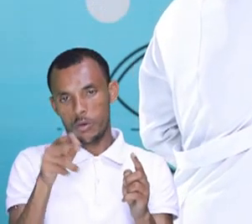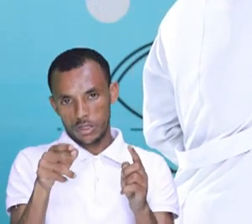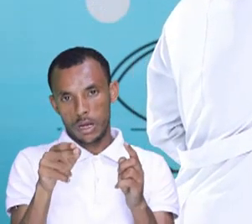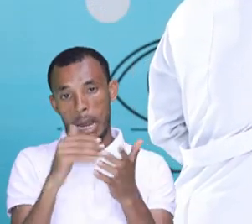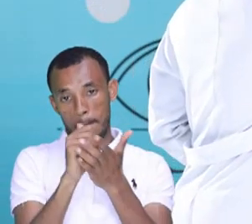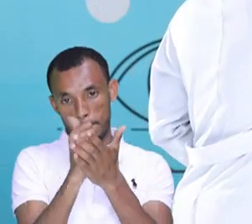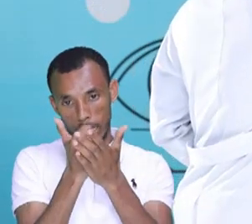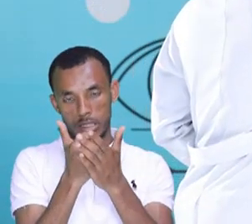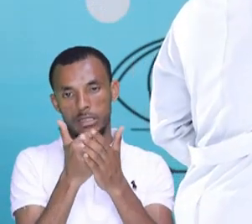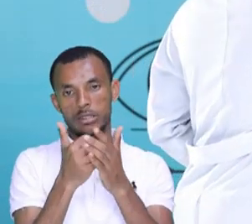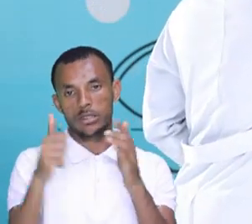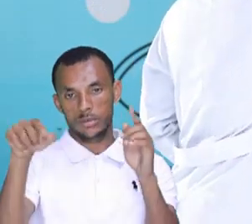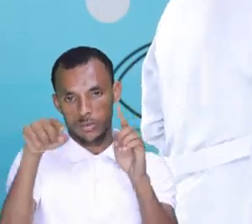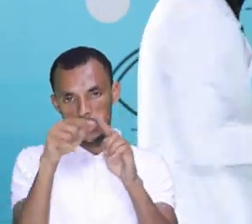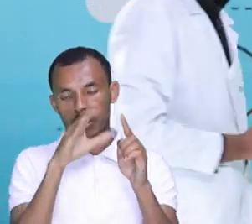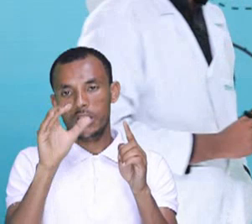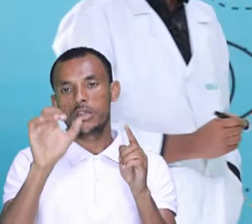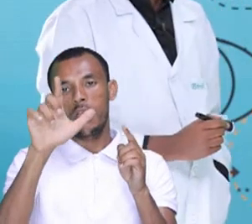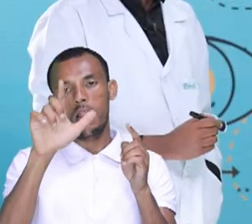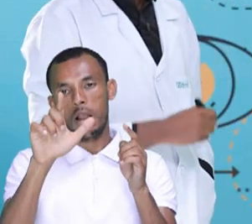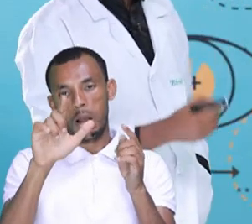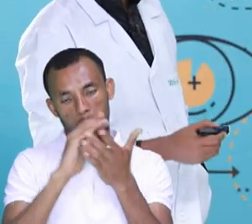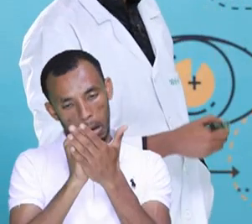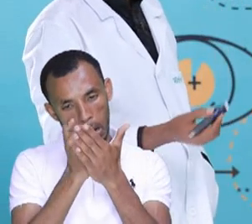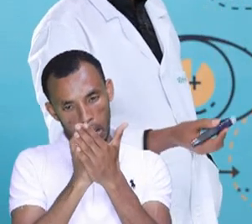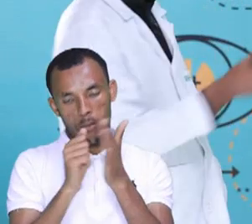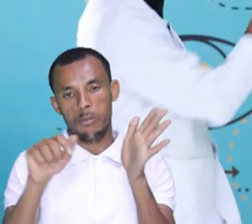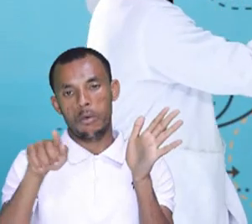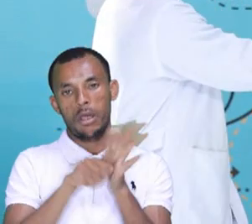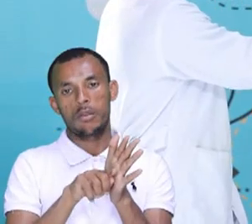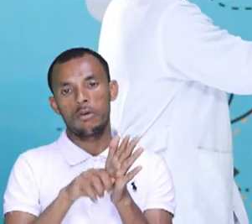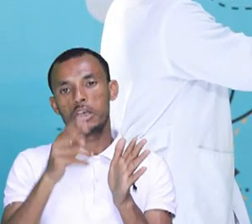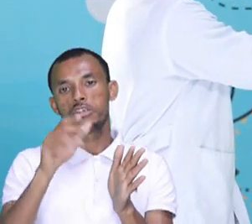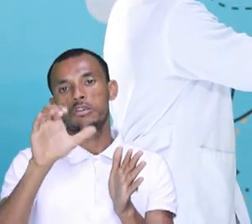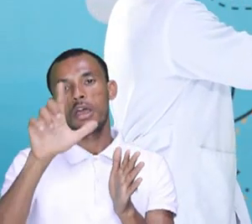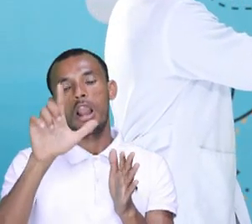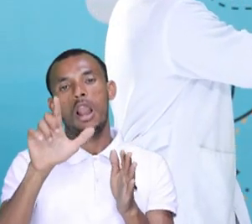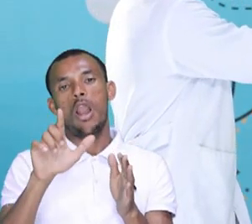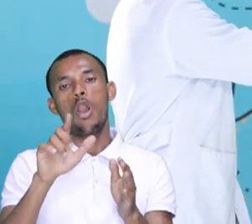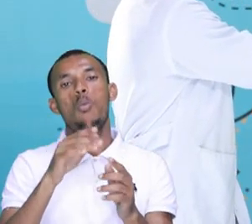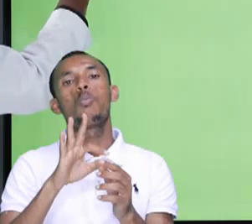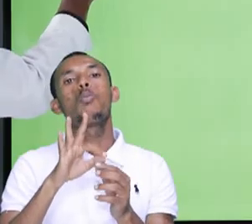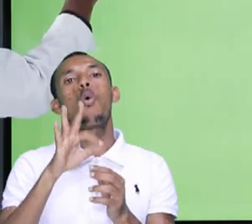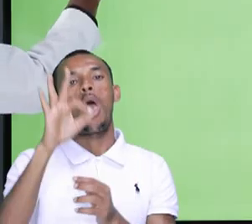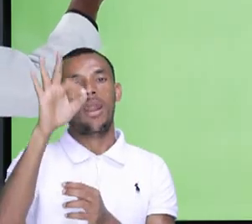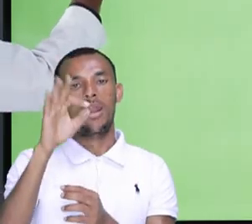positive, chlorine is partially negative. You know HCl is polar. Therefore, this is polar.